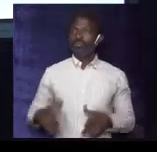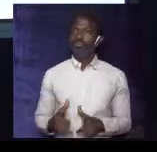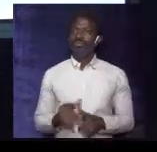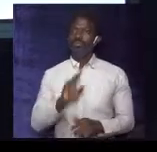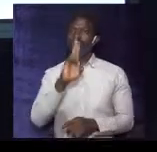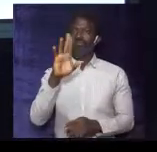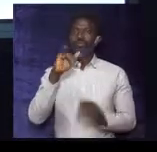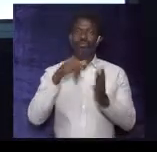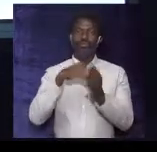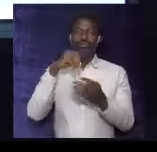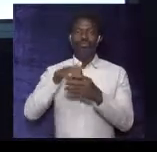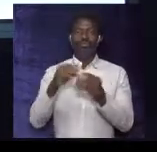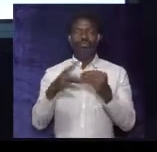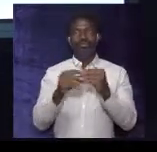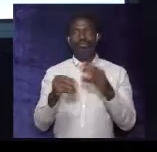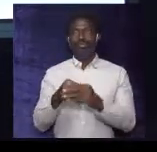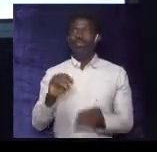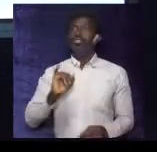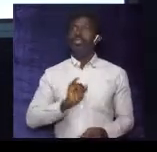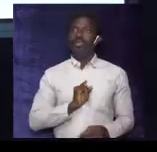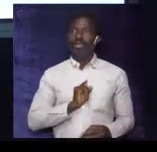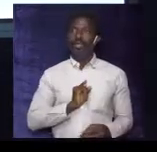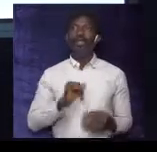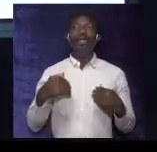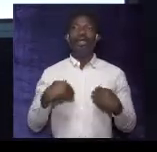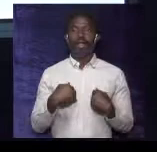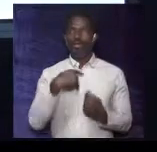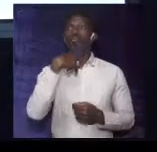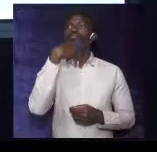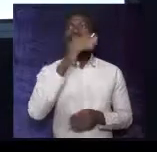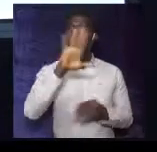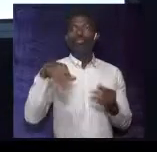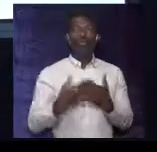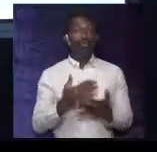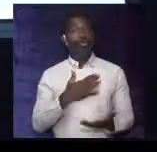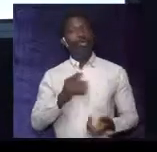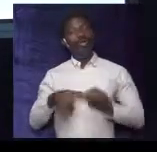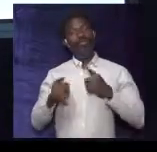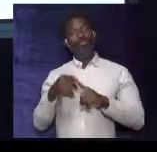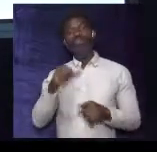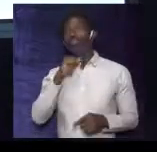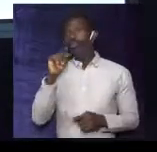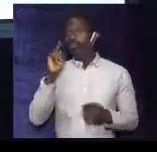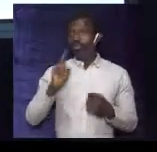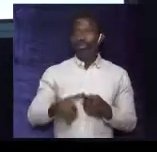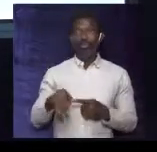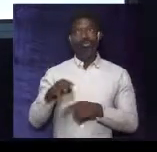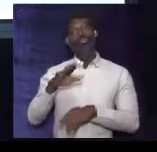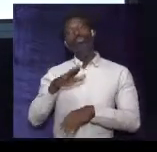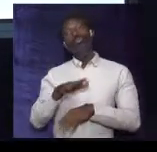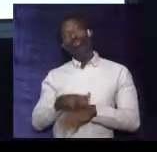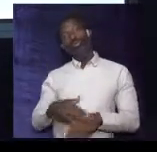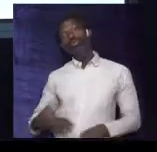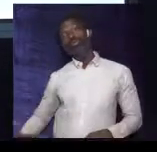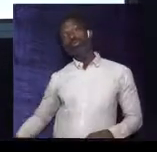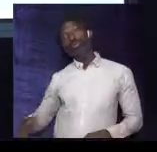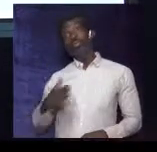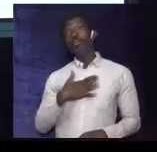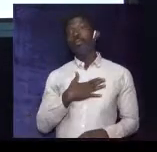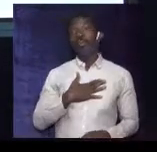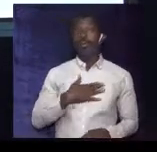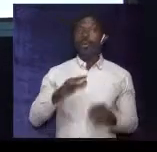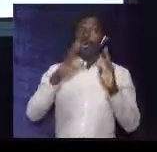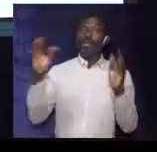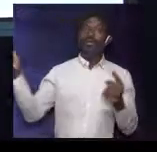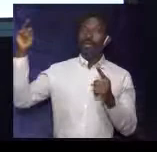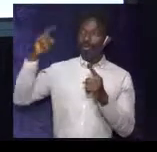house or place of work. Let's use that in a sentence. I have told all